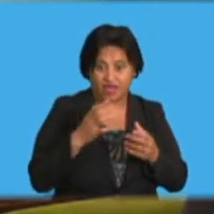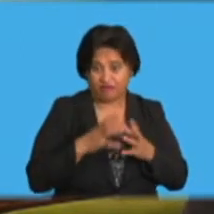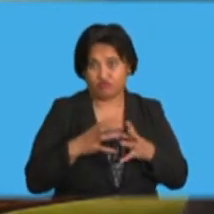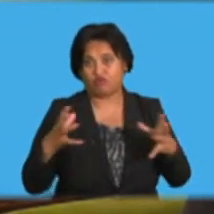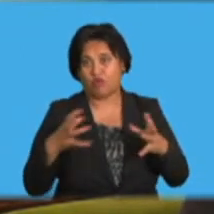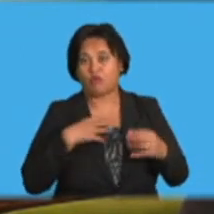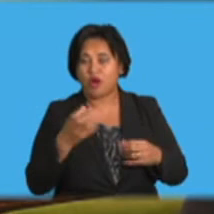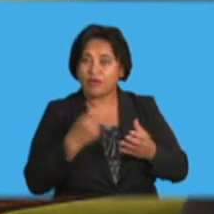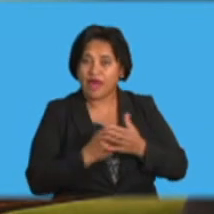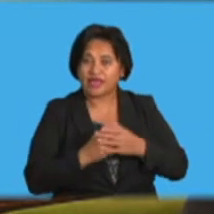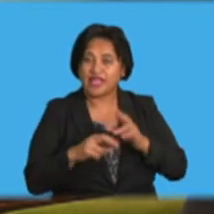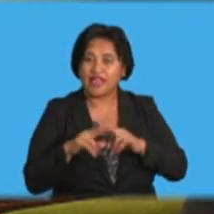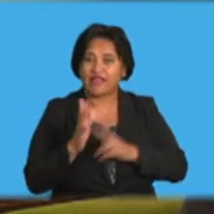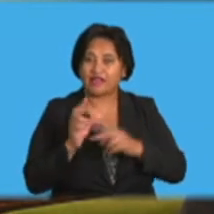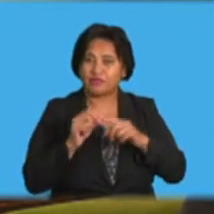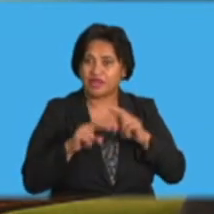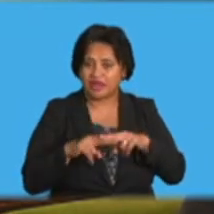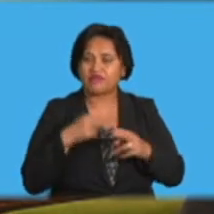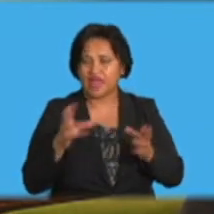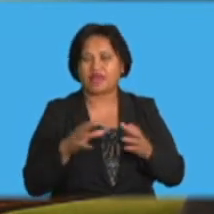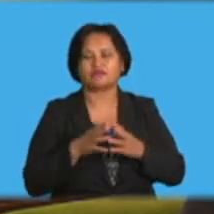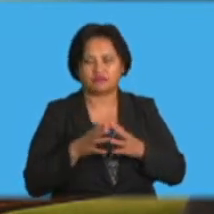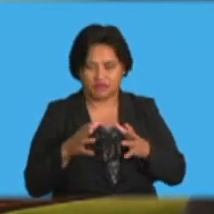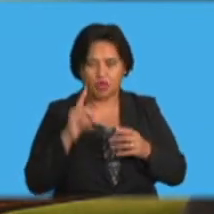the assistance provided by Care for Fiji. To date,